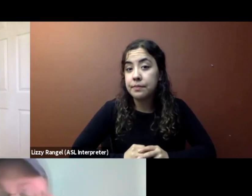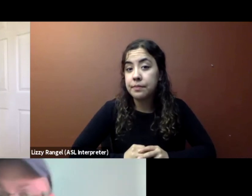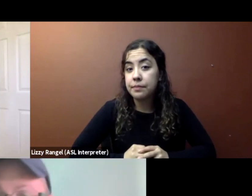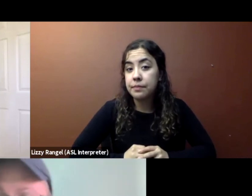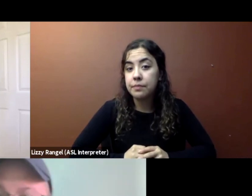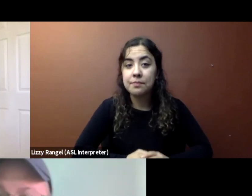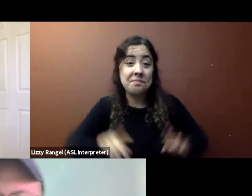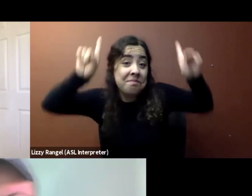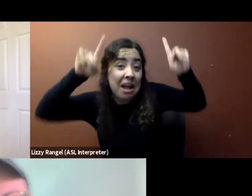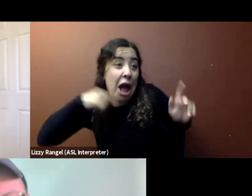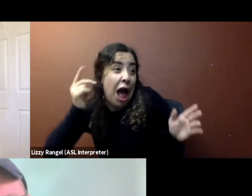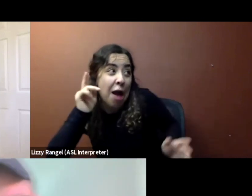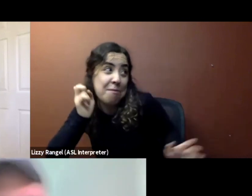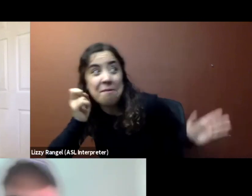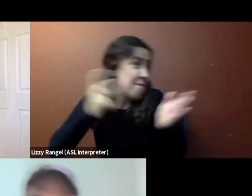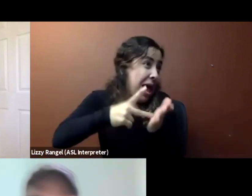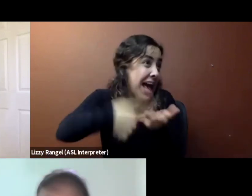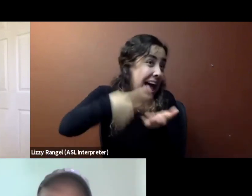I'll jump back in. Sure.